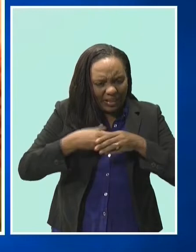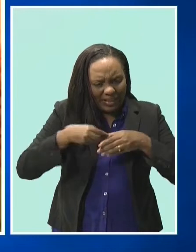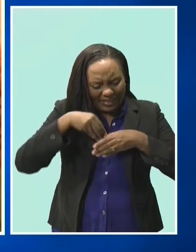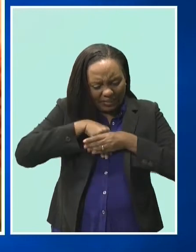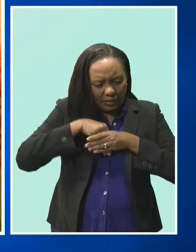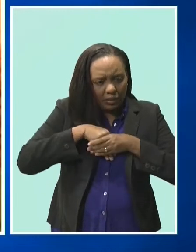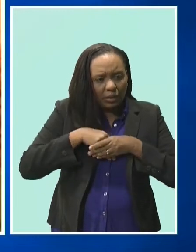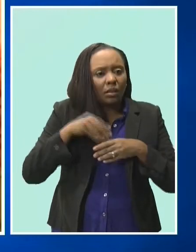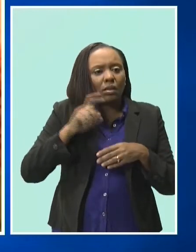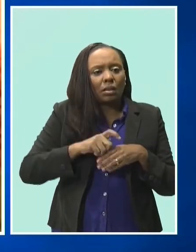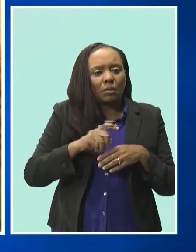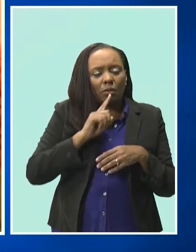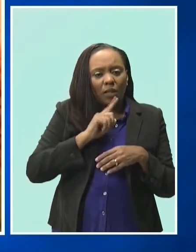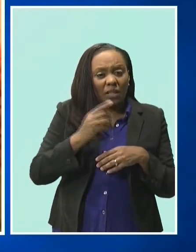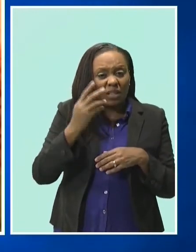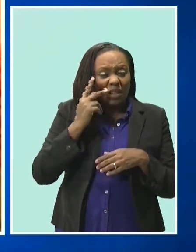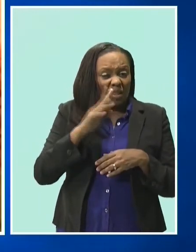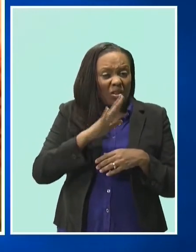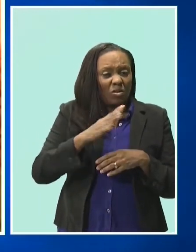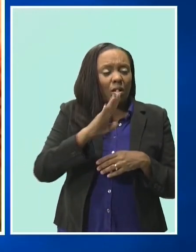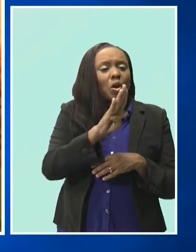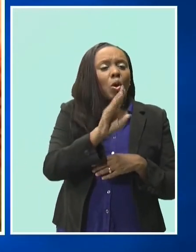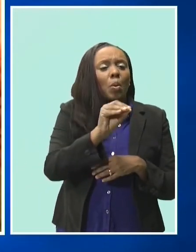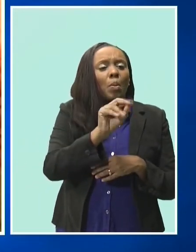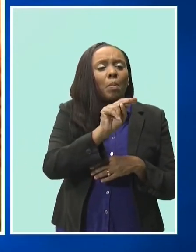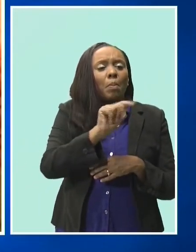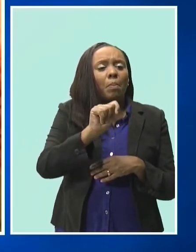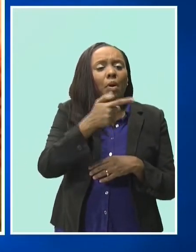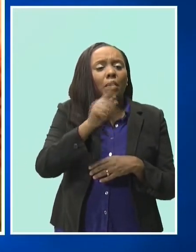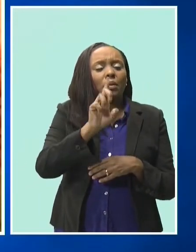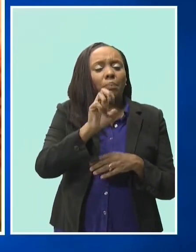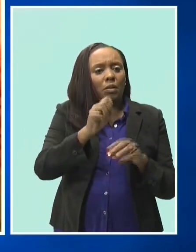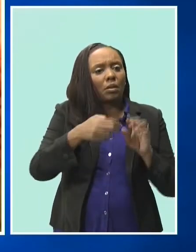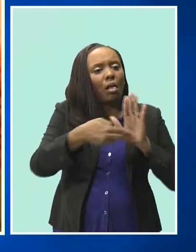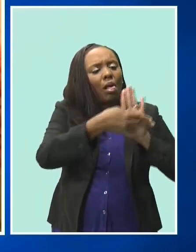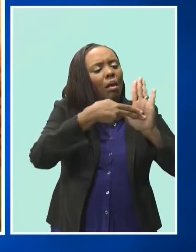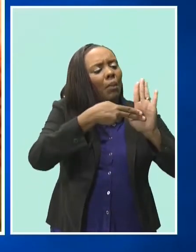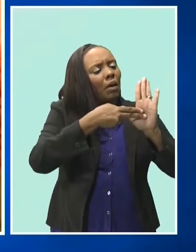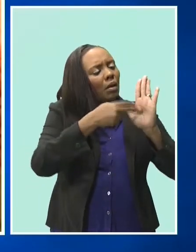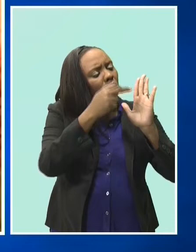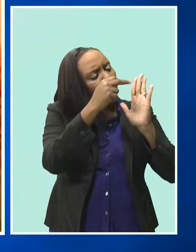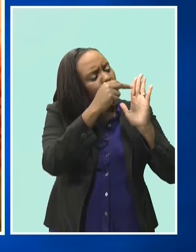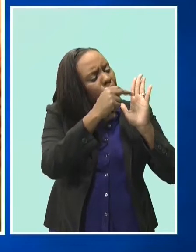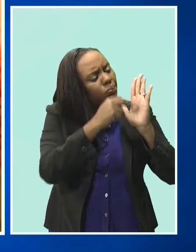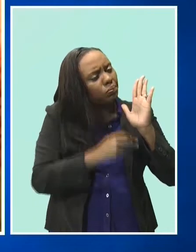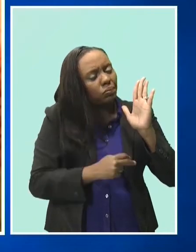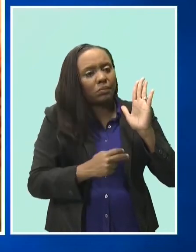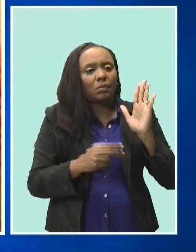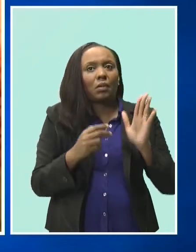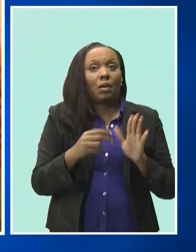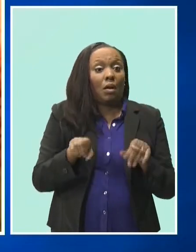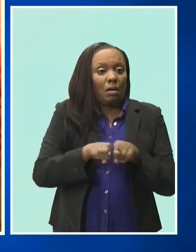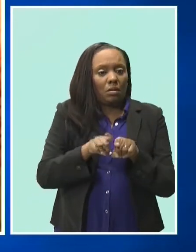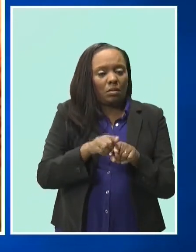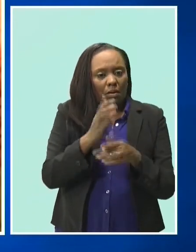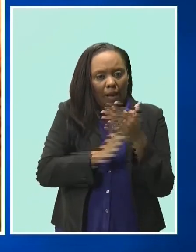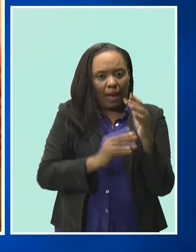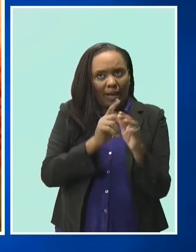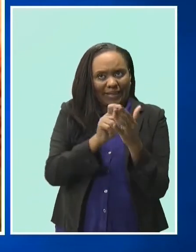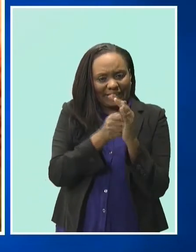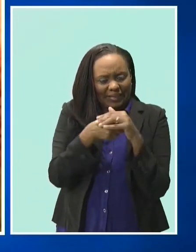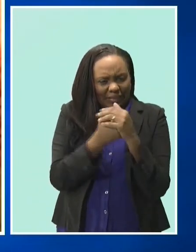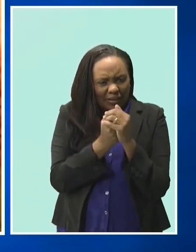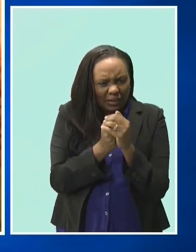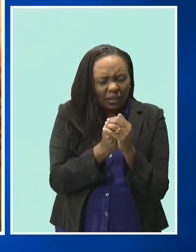at what you're using in your hand sanitizer. Also make sure your hand sanitizer has a moisturizer in it or something that's called